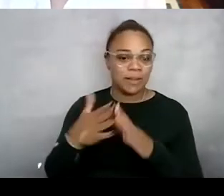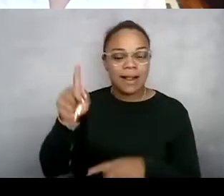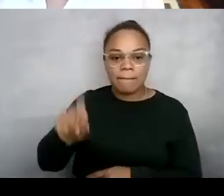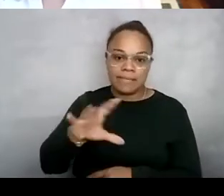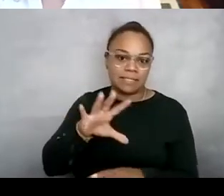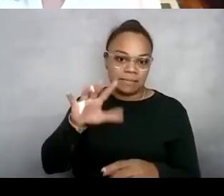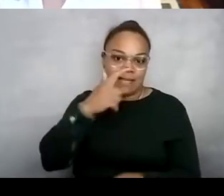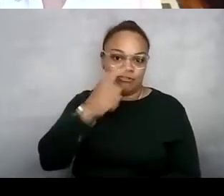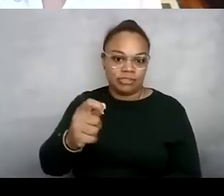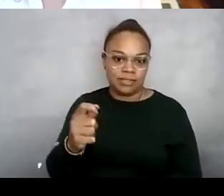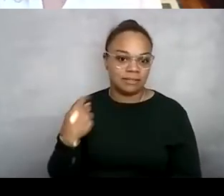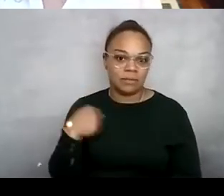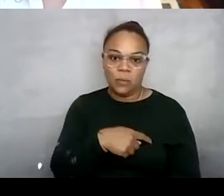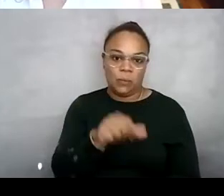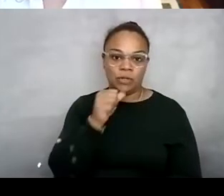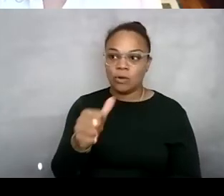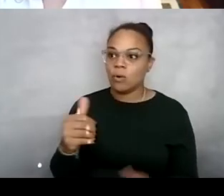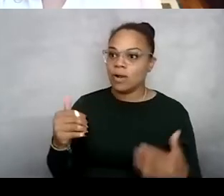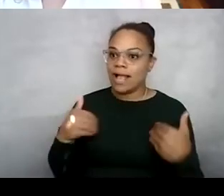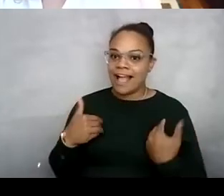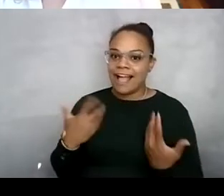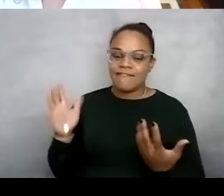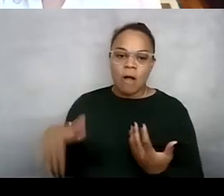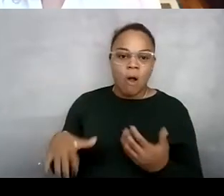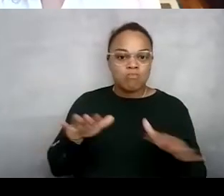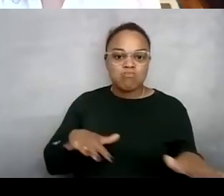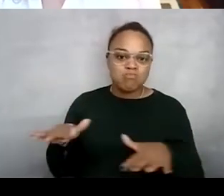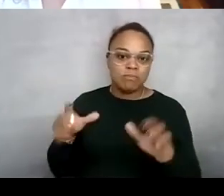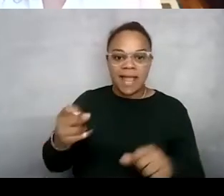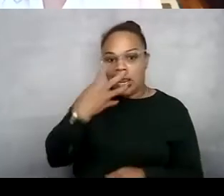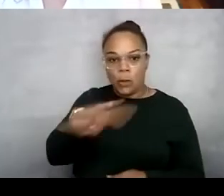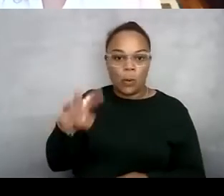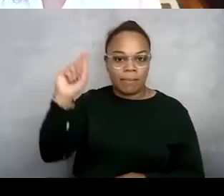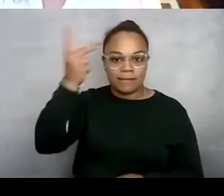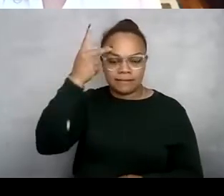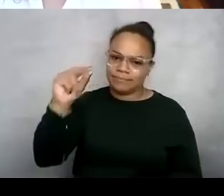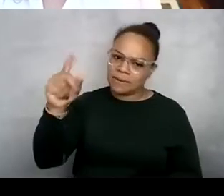we don't have the luxury to just ignore politics. And let's be clear,